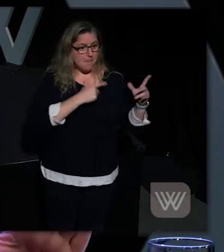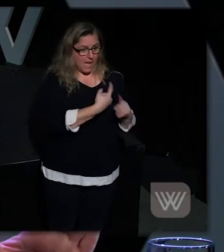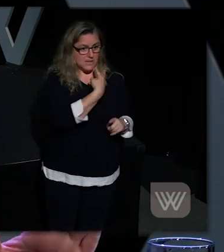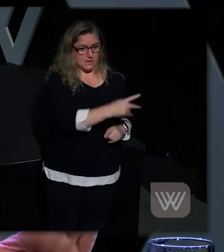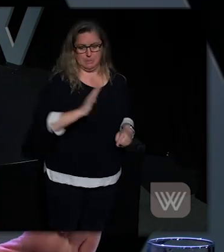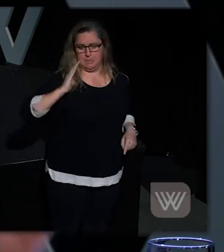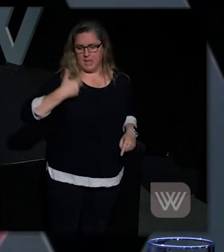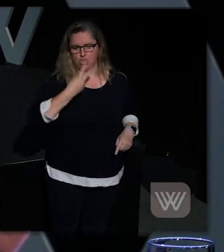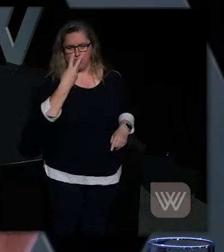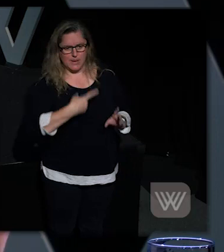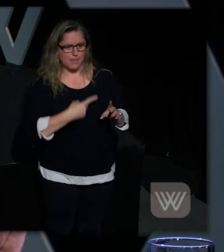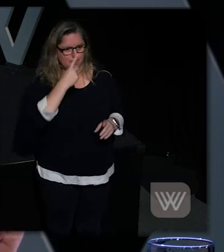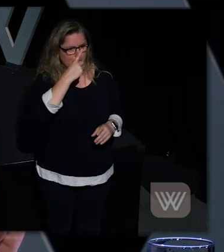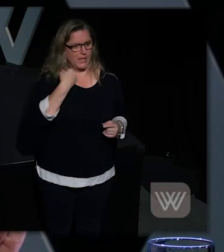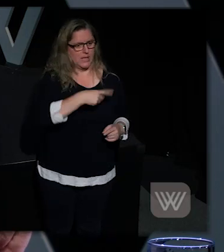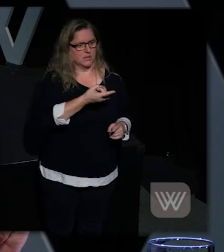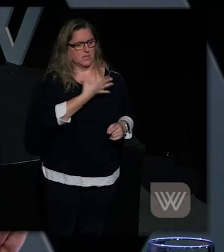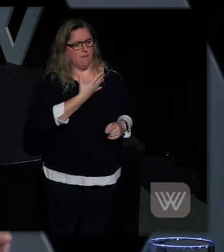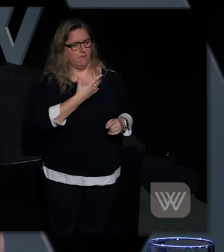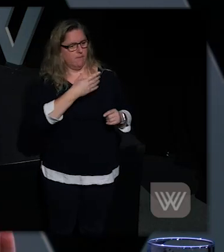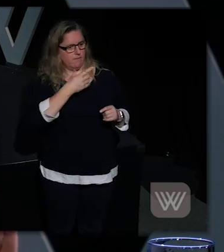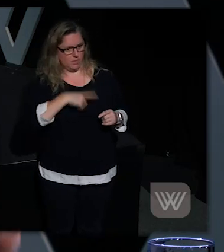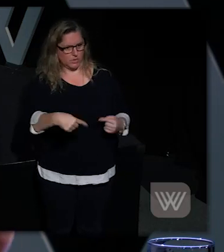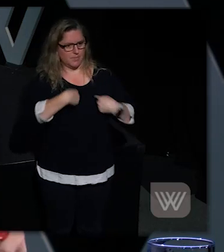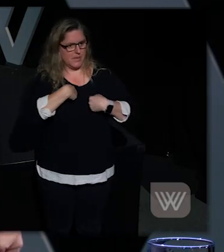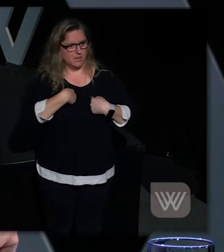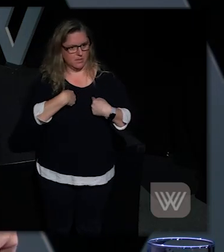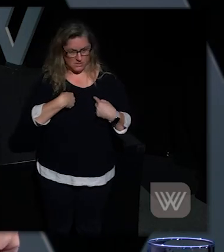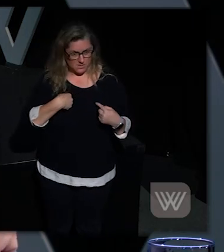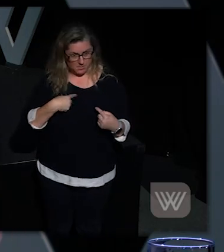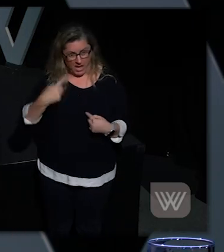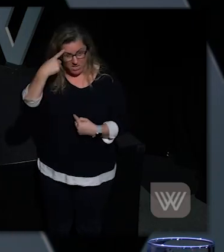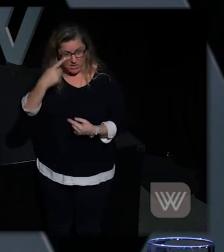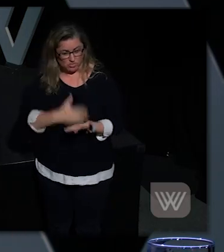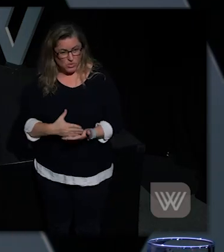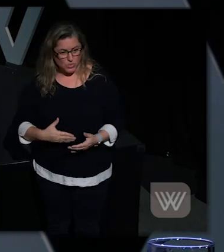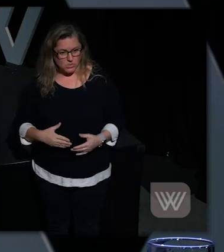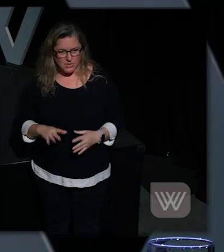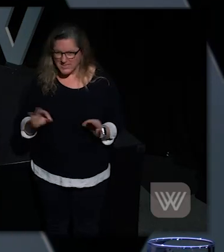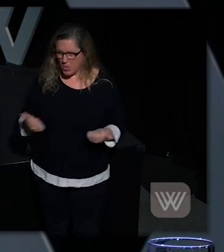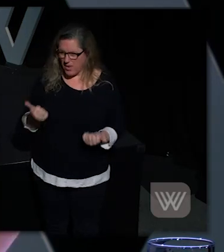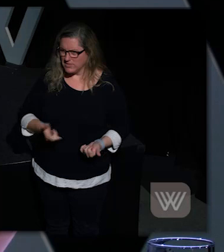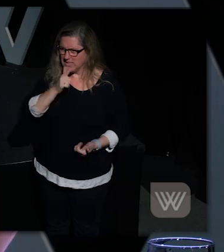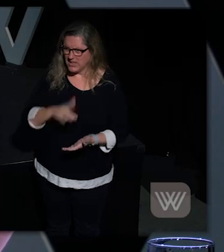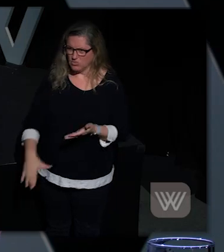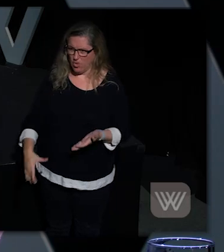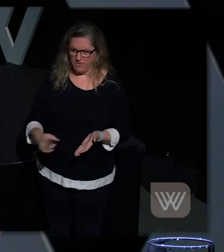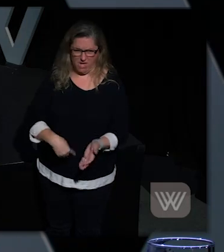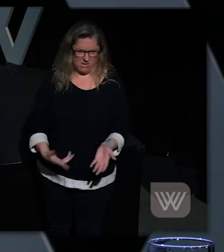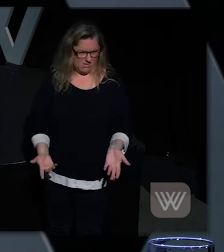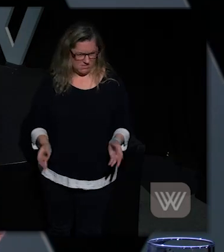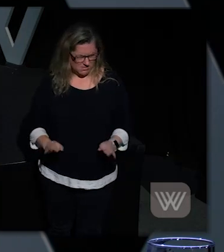as a journalist, but he's never lied to me about anything else, so I suspect it's true. That is not enough if somebody dies.